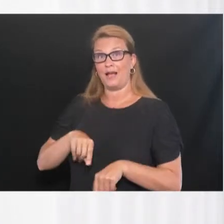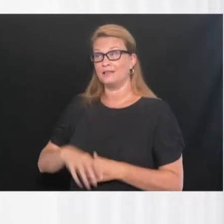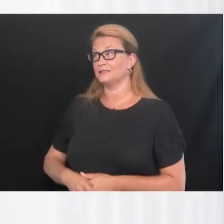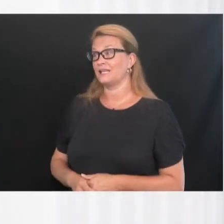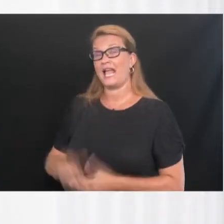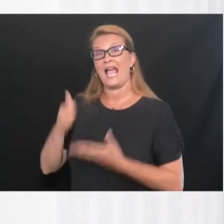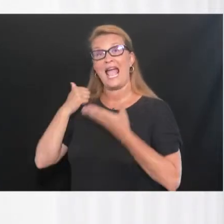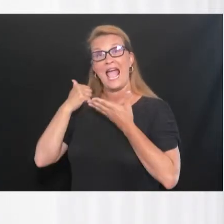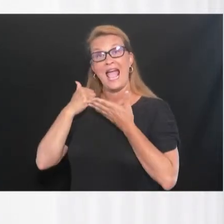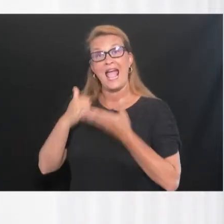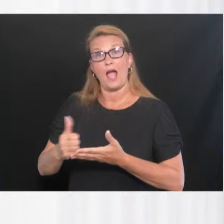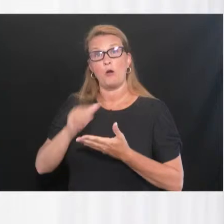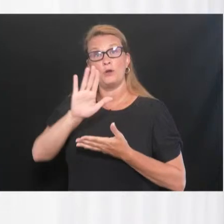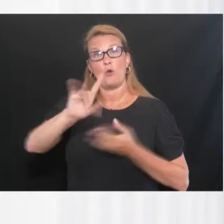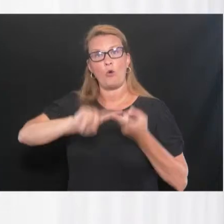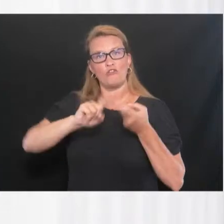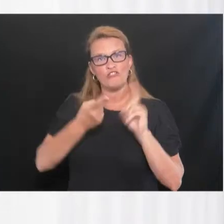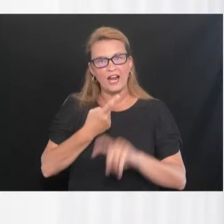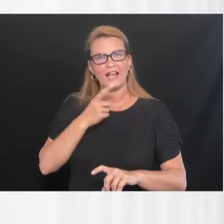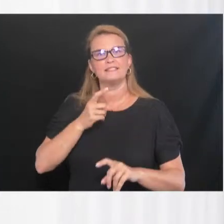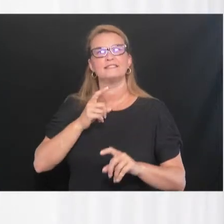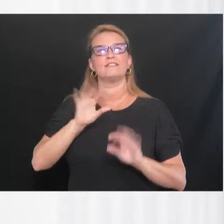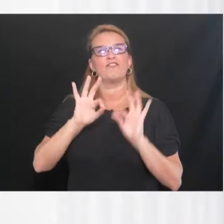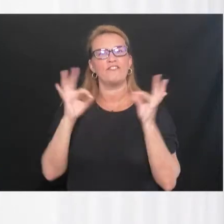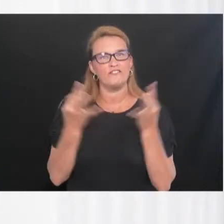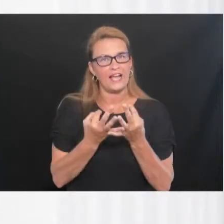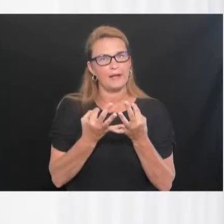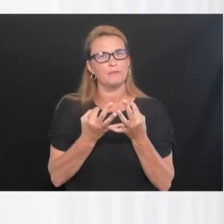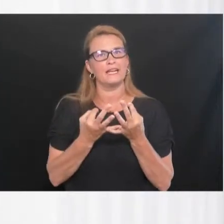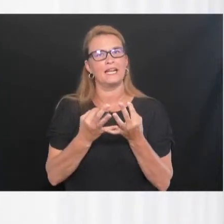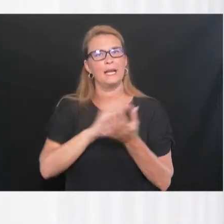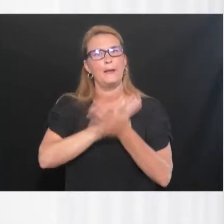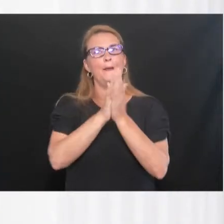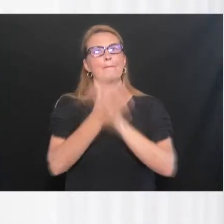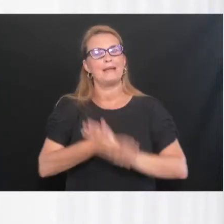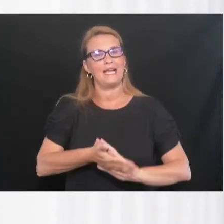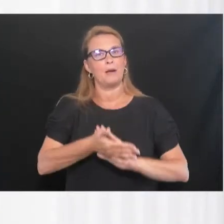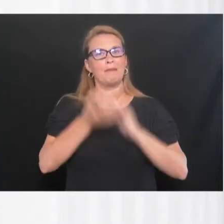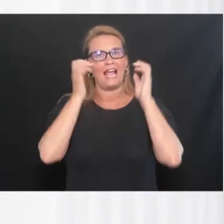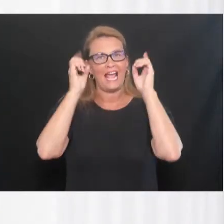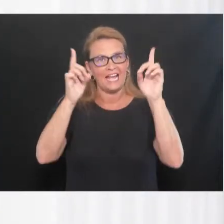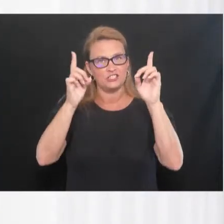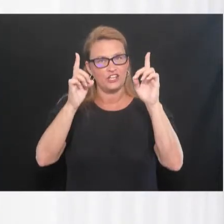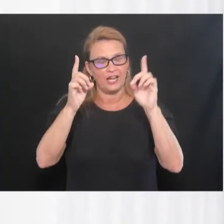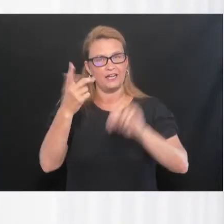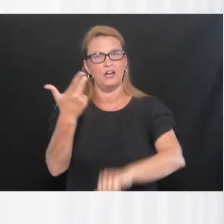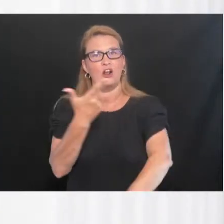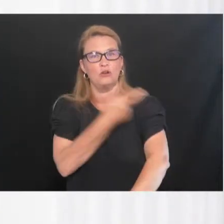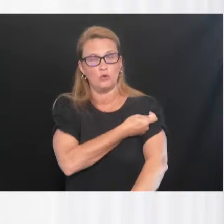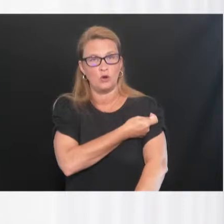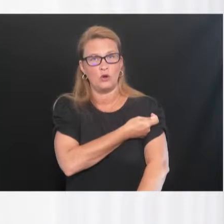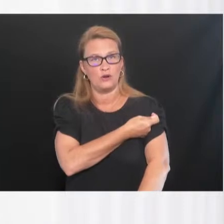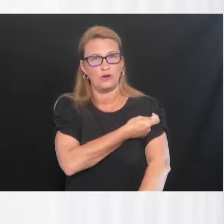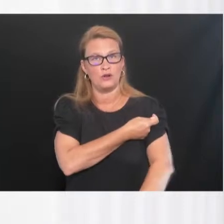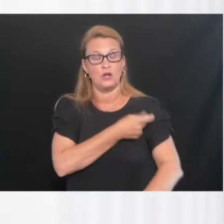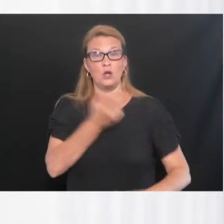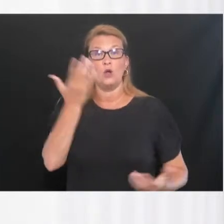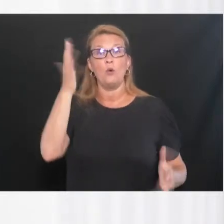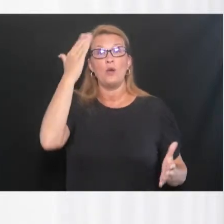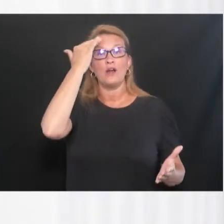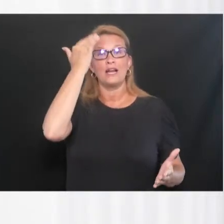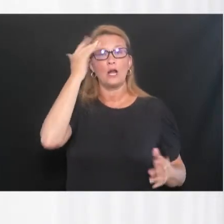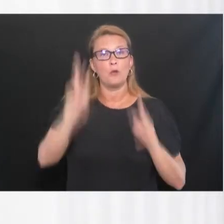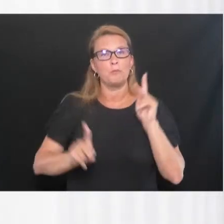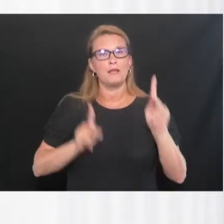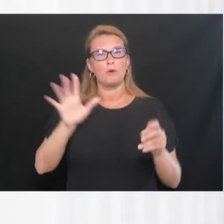get educated on the value of the vaccine, and even one dose is going to make an impact. We know that fully